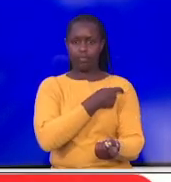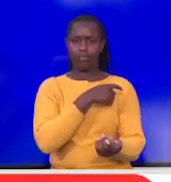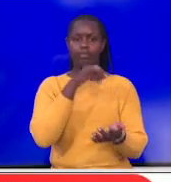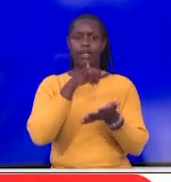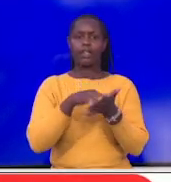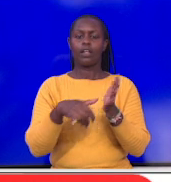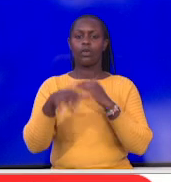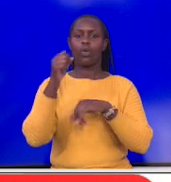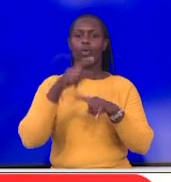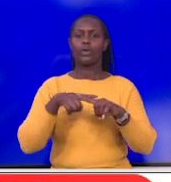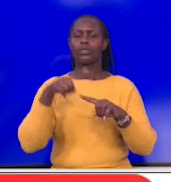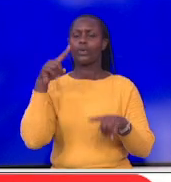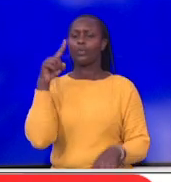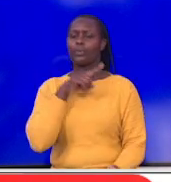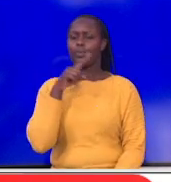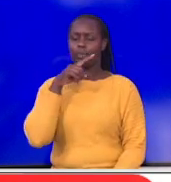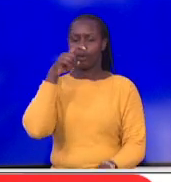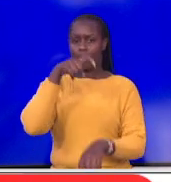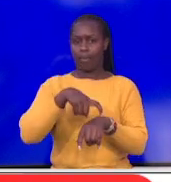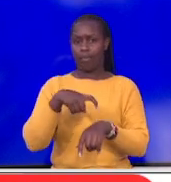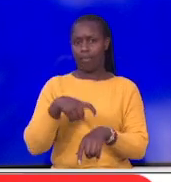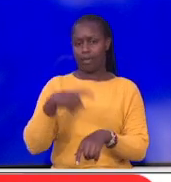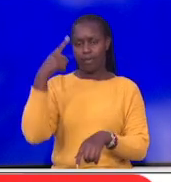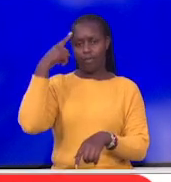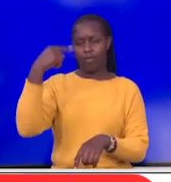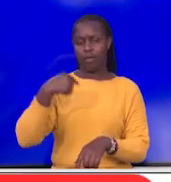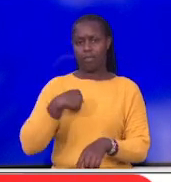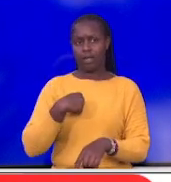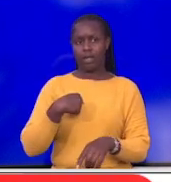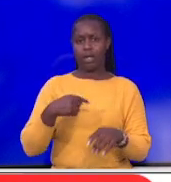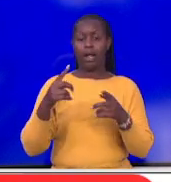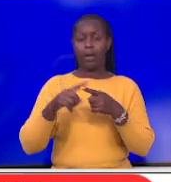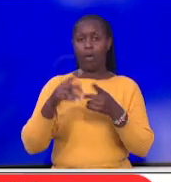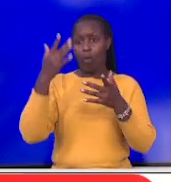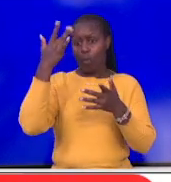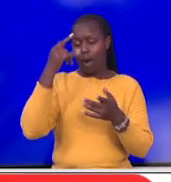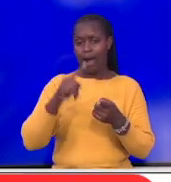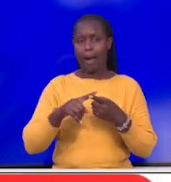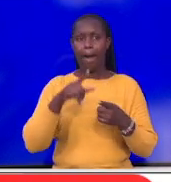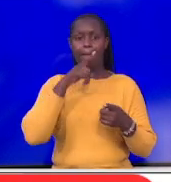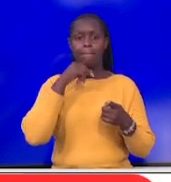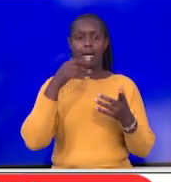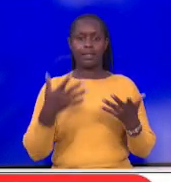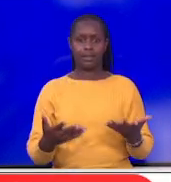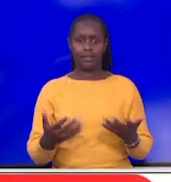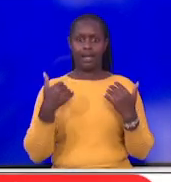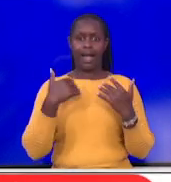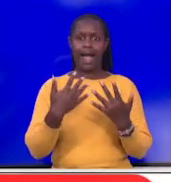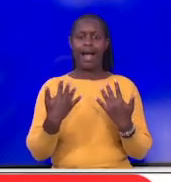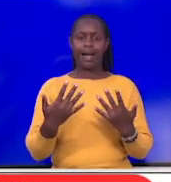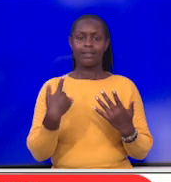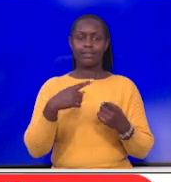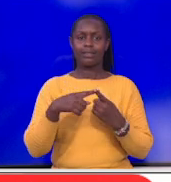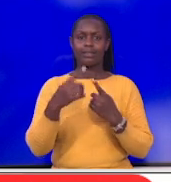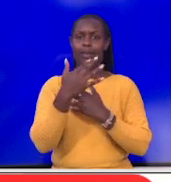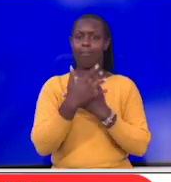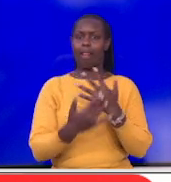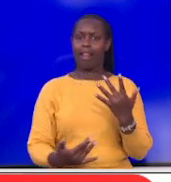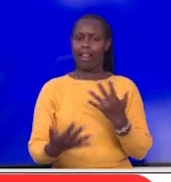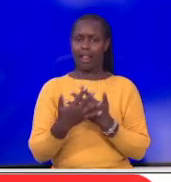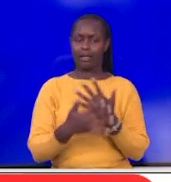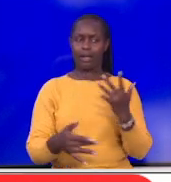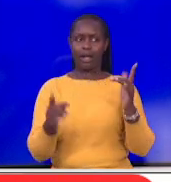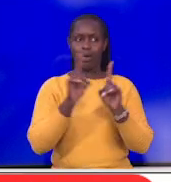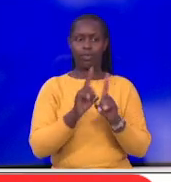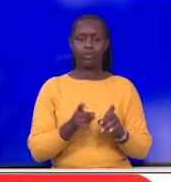terrifying moment ever in my life. I'm holding young man who is clutching his hands on me and telling me, please don't